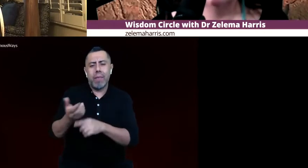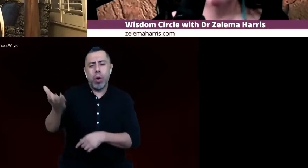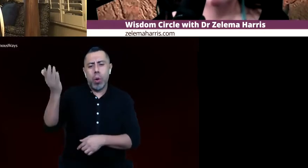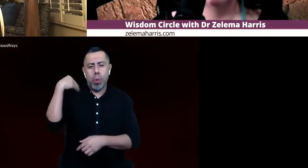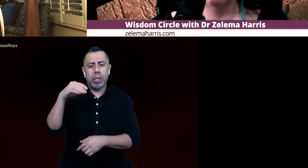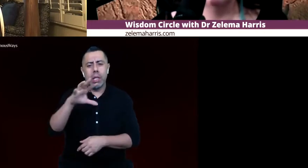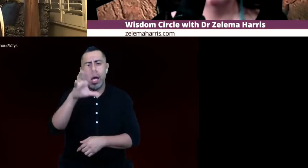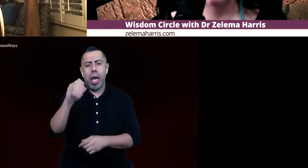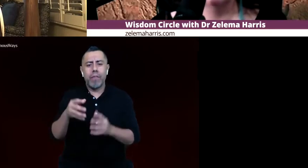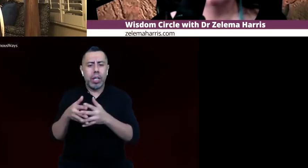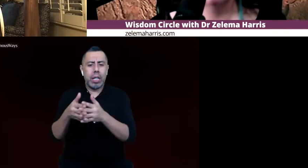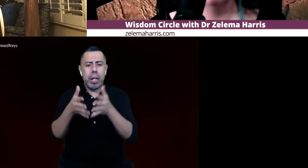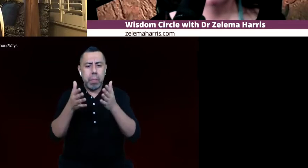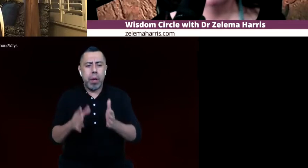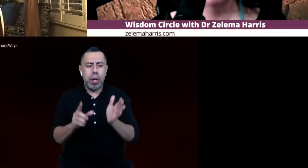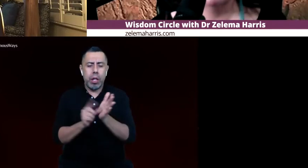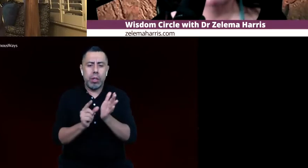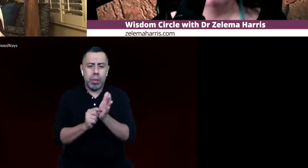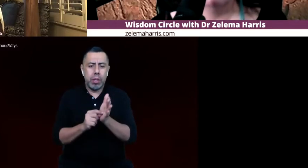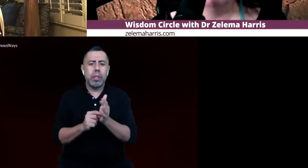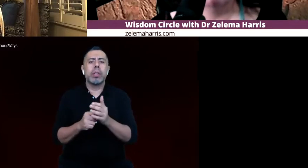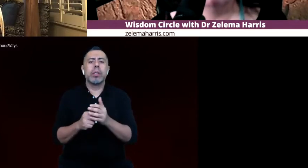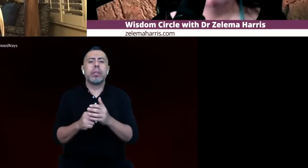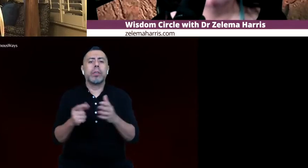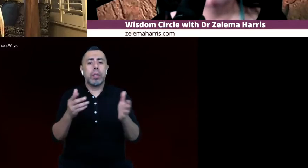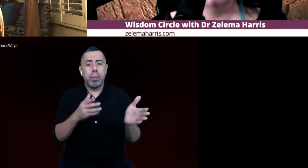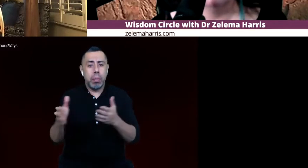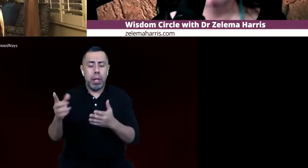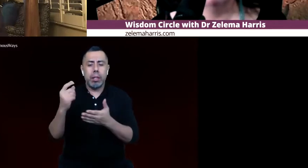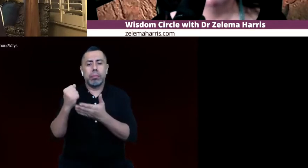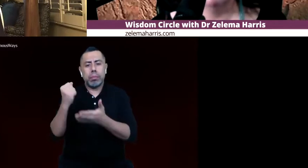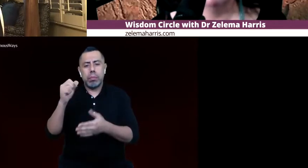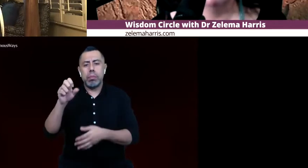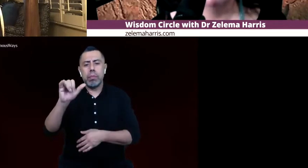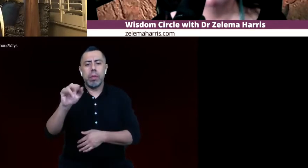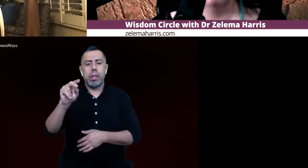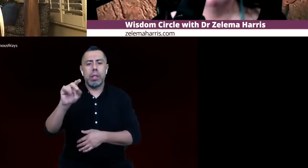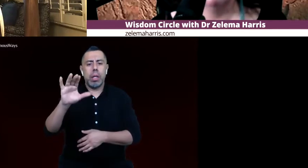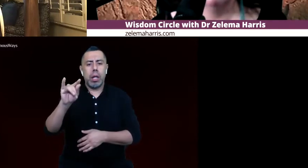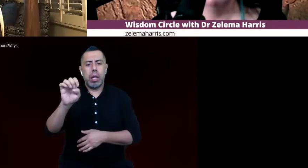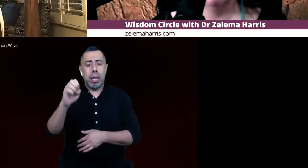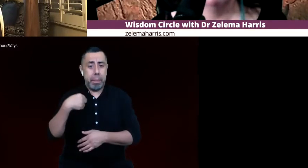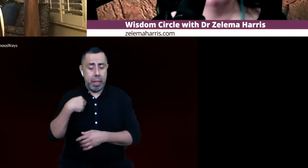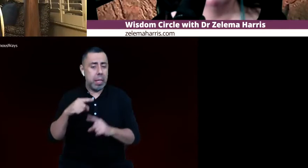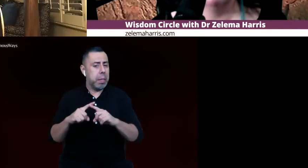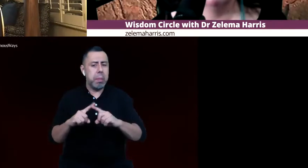and I was going to get syndicated, but